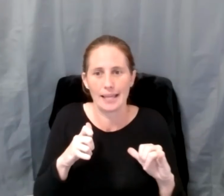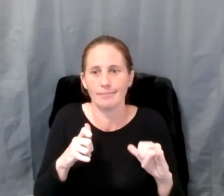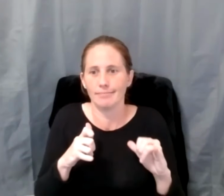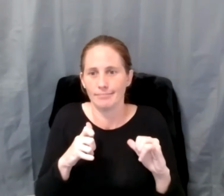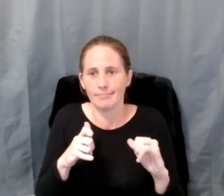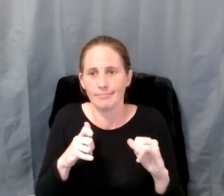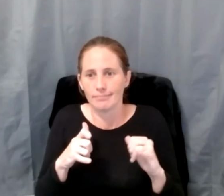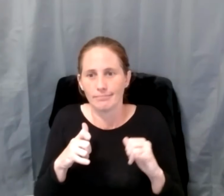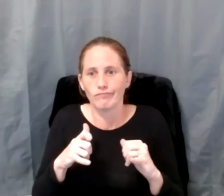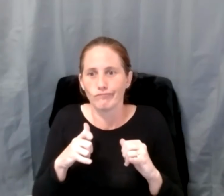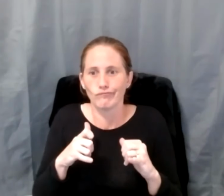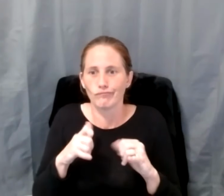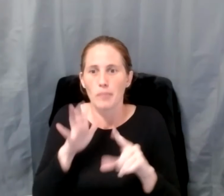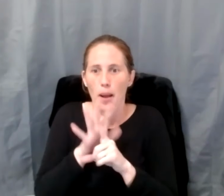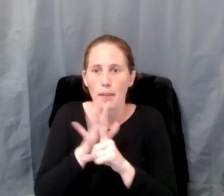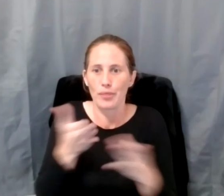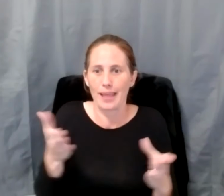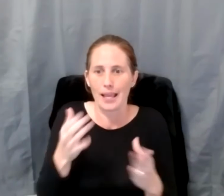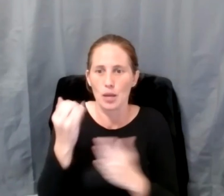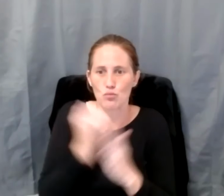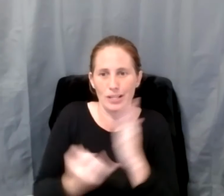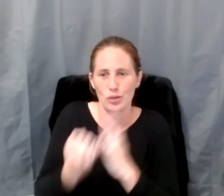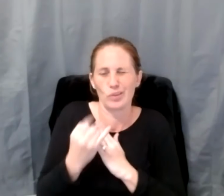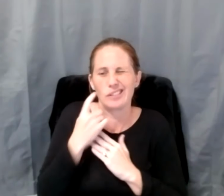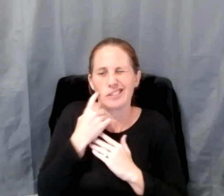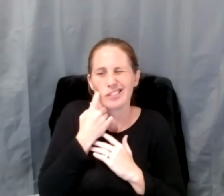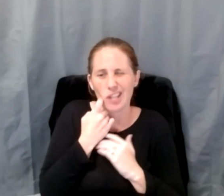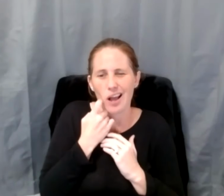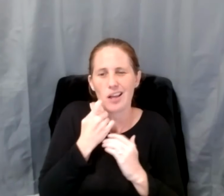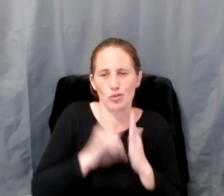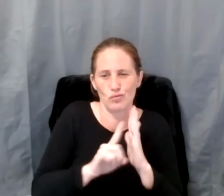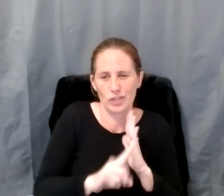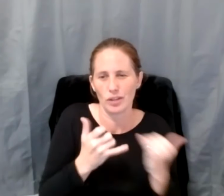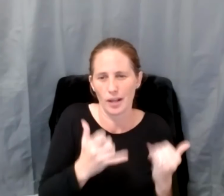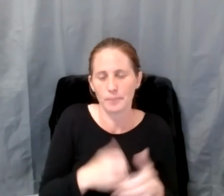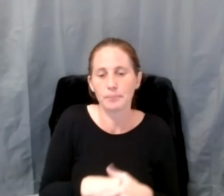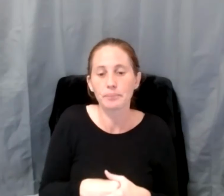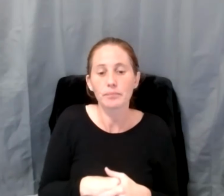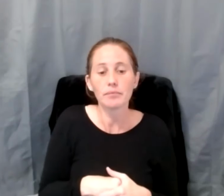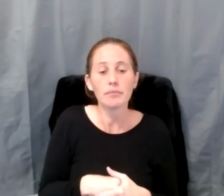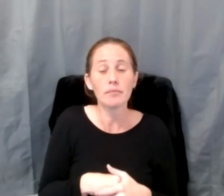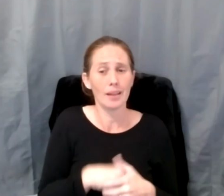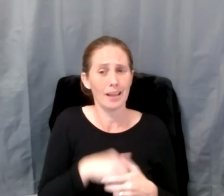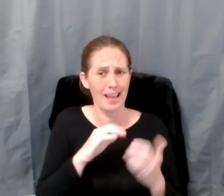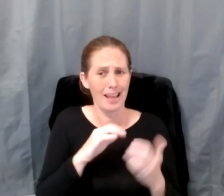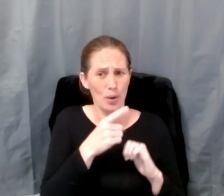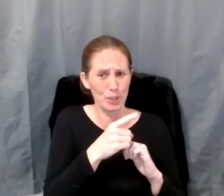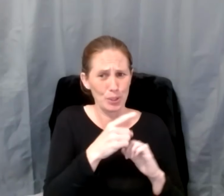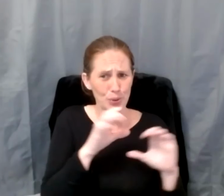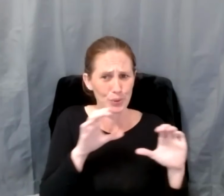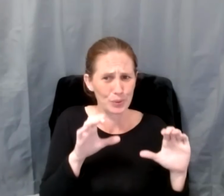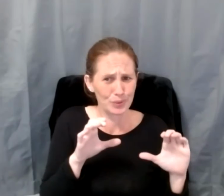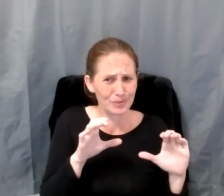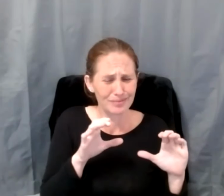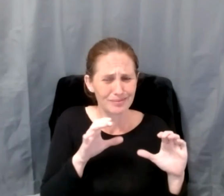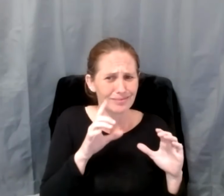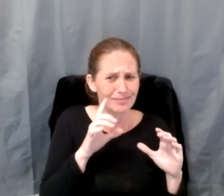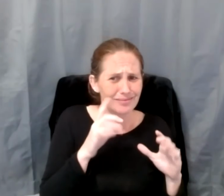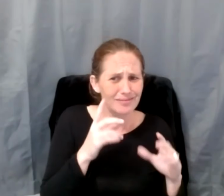locally. Um, and we're only just starting to look at that now. Um, how are you getting to the oral tradition? How is that? How,